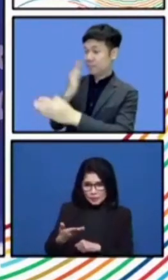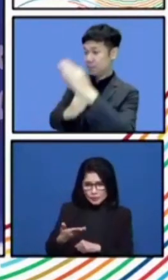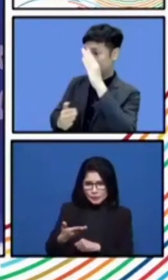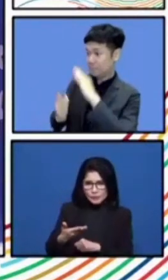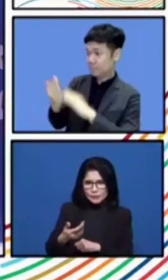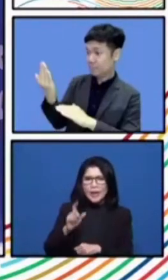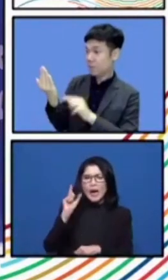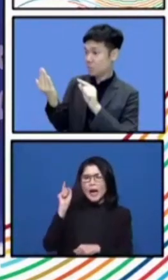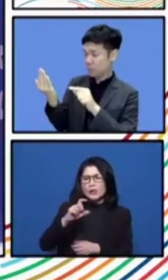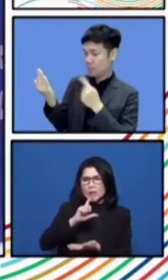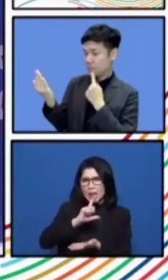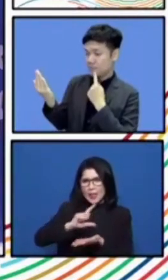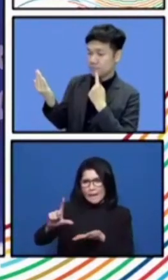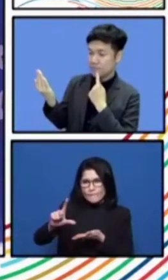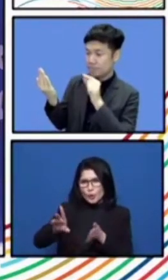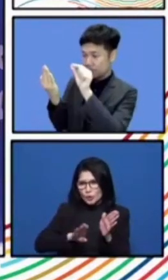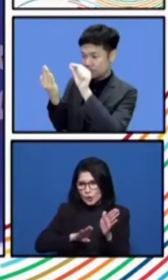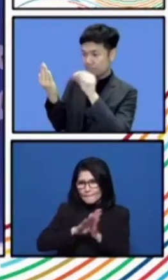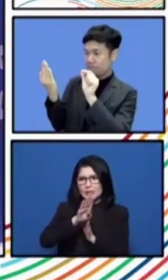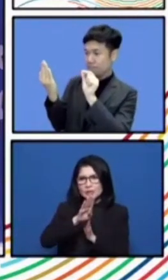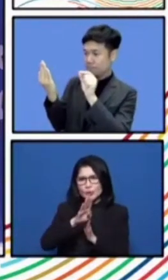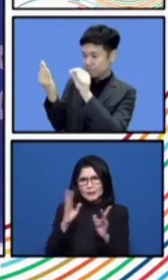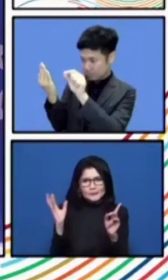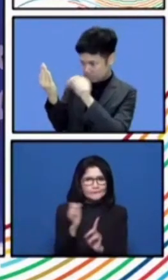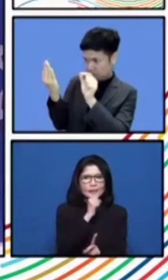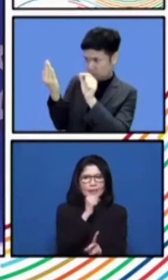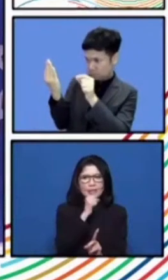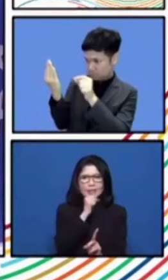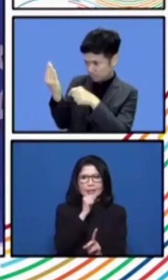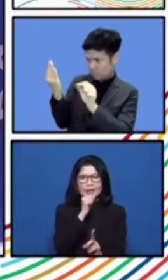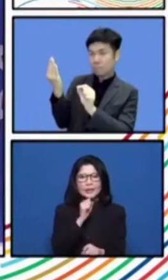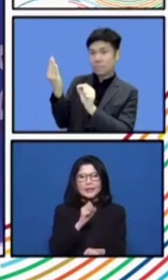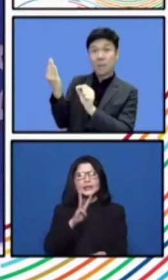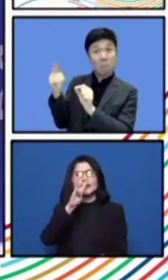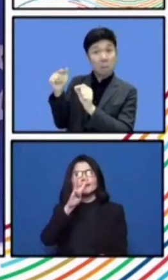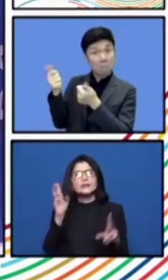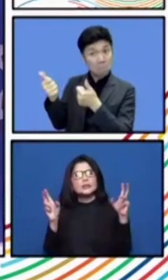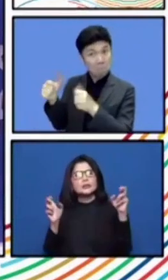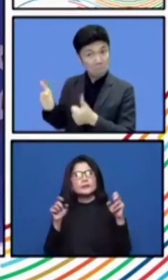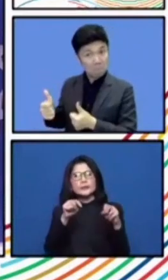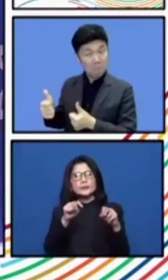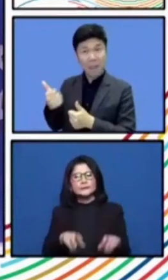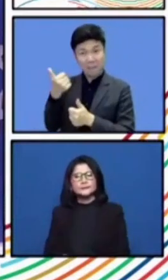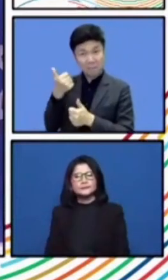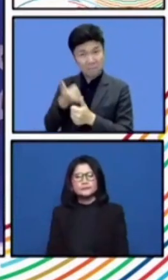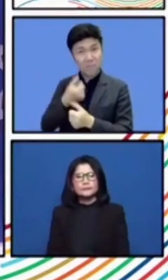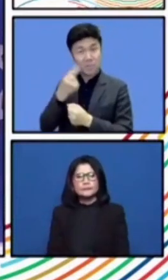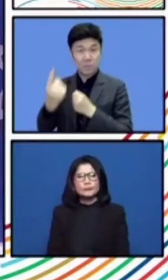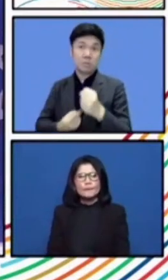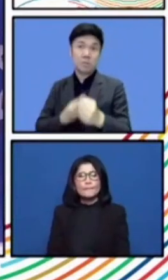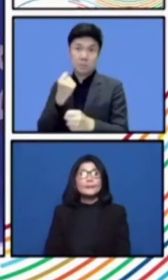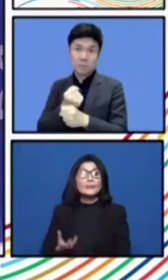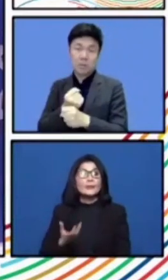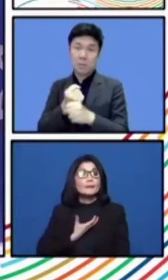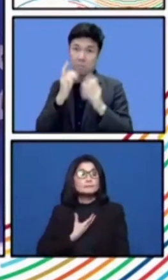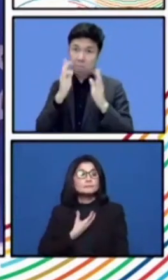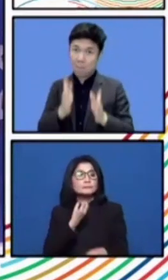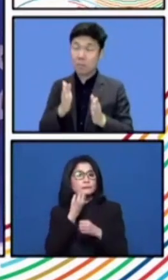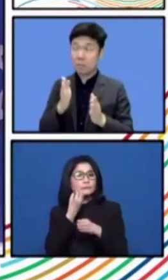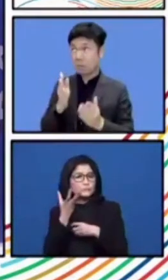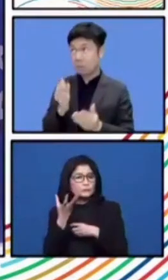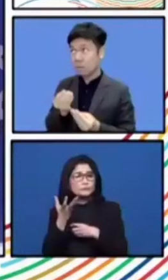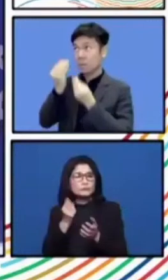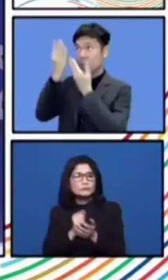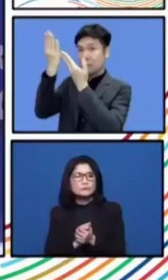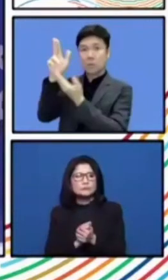on the progress that we make on those three uh topics I would like to go and to into a little bit more